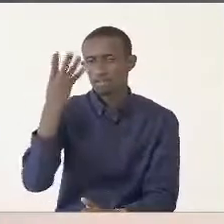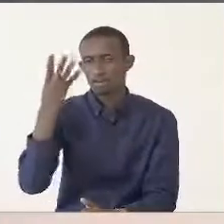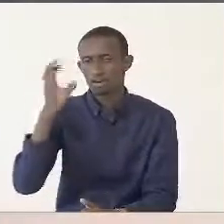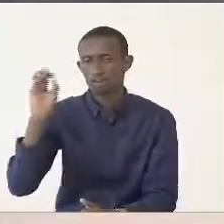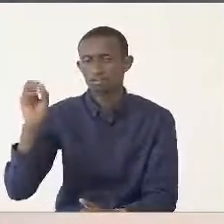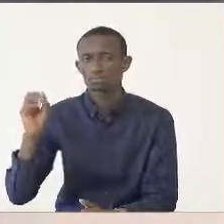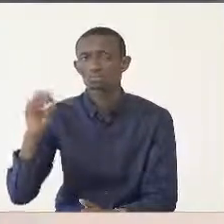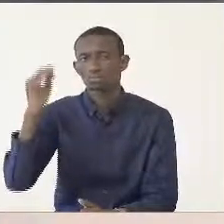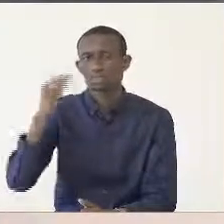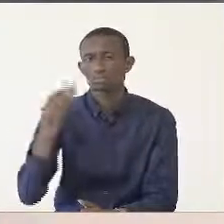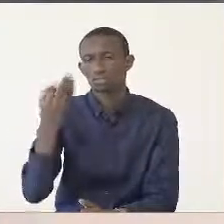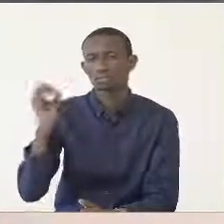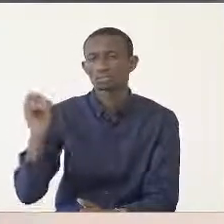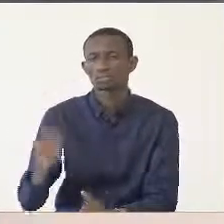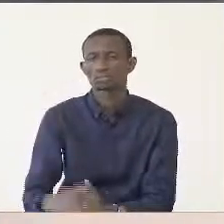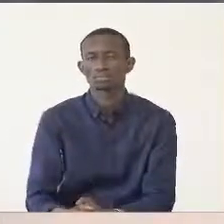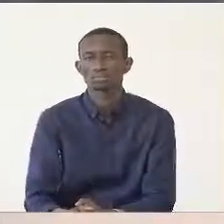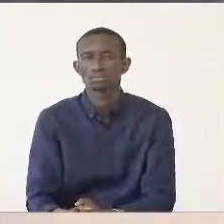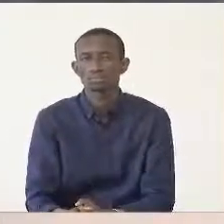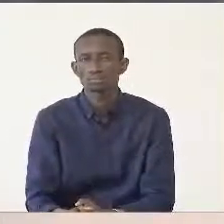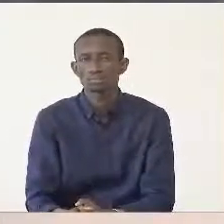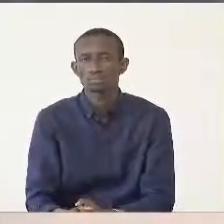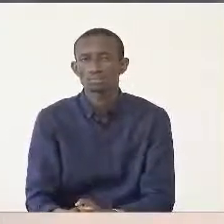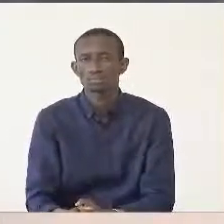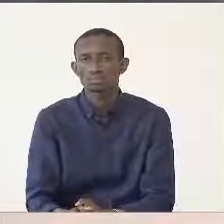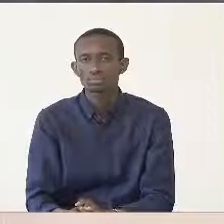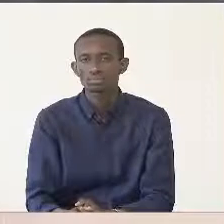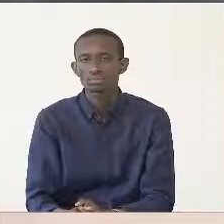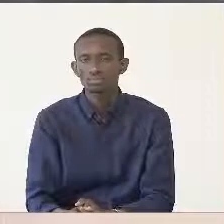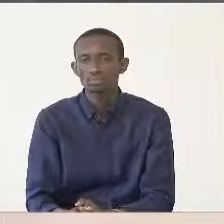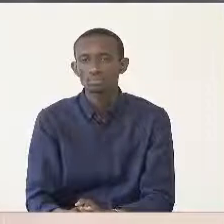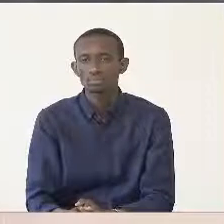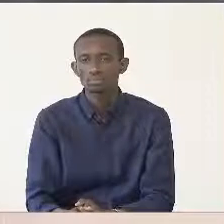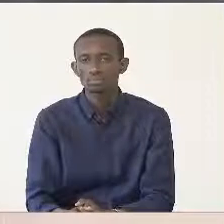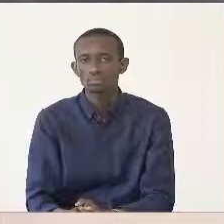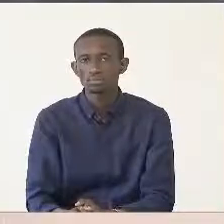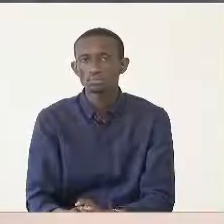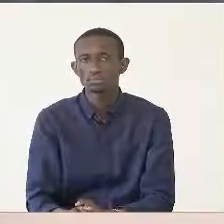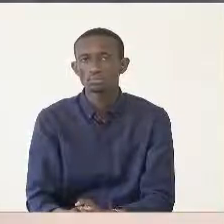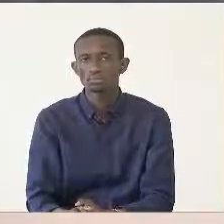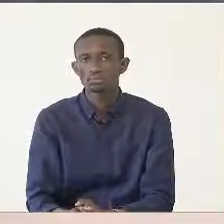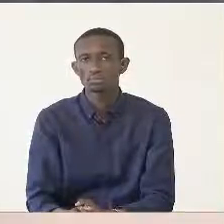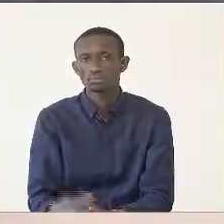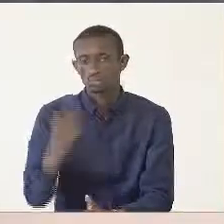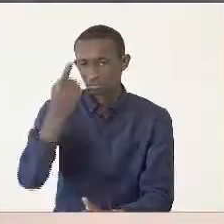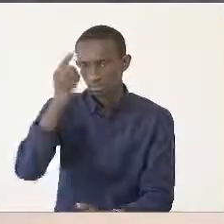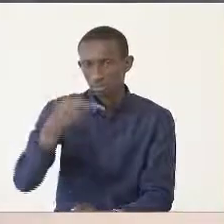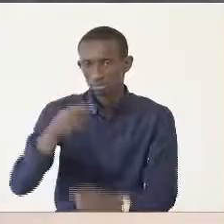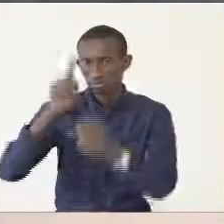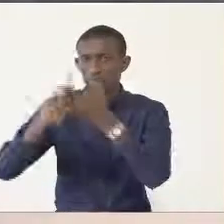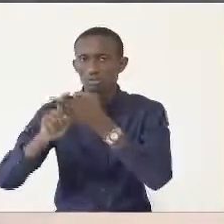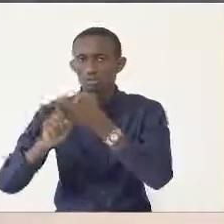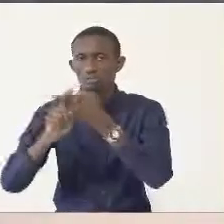the 3 zeros. And here we have 0 plus 1,